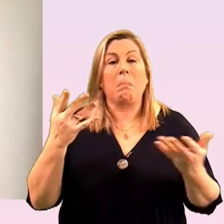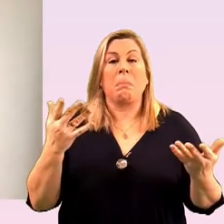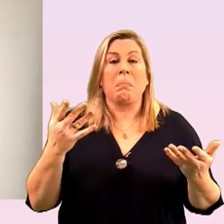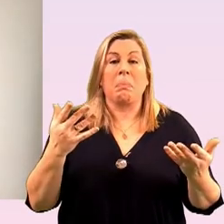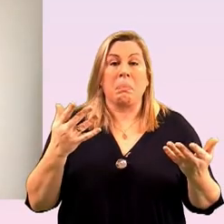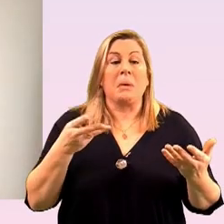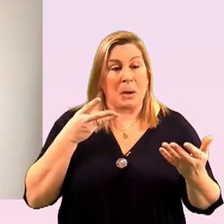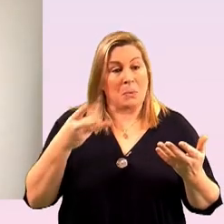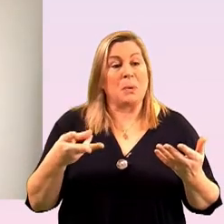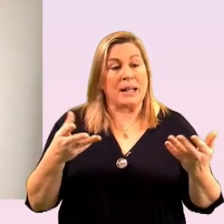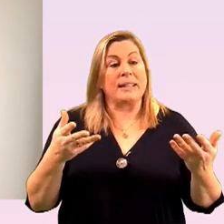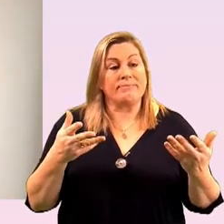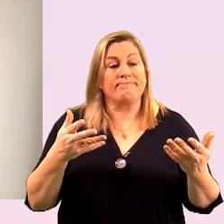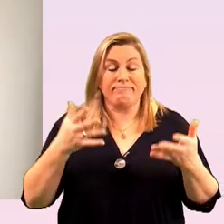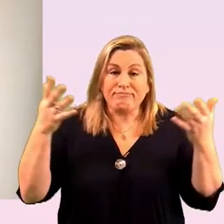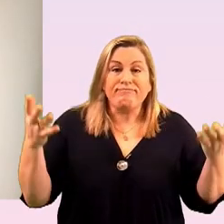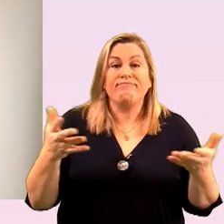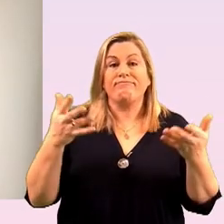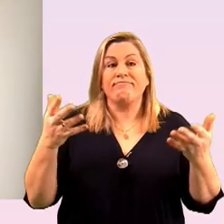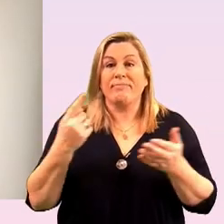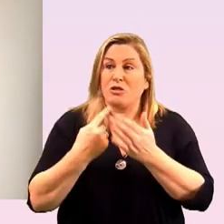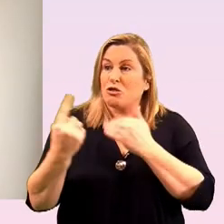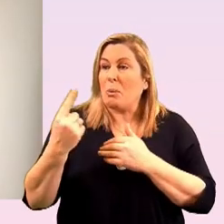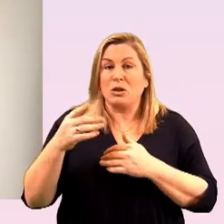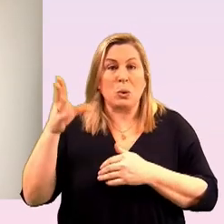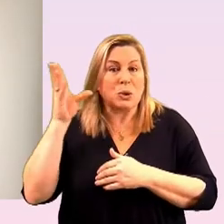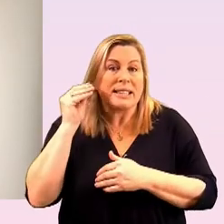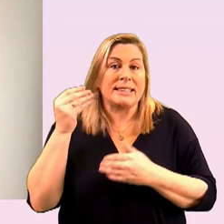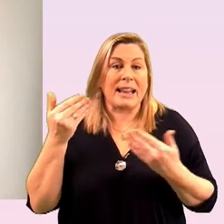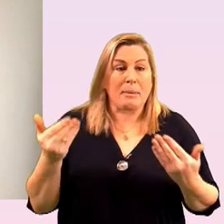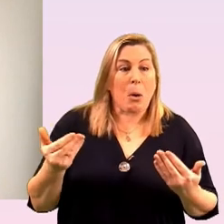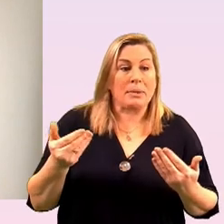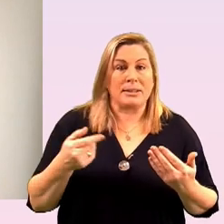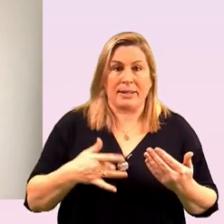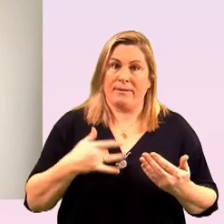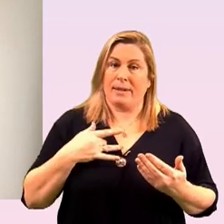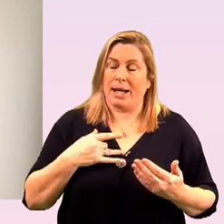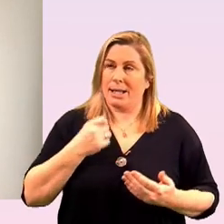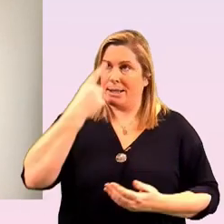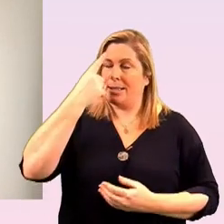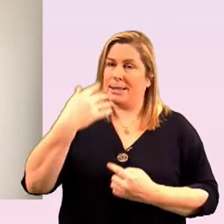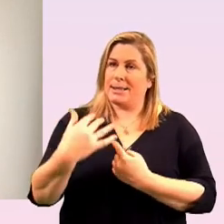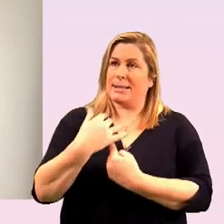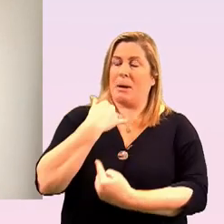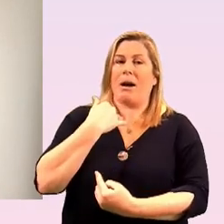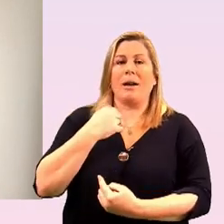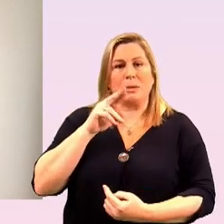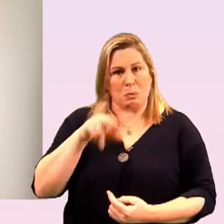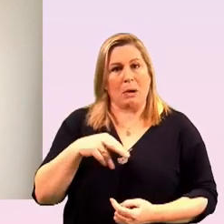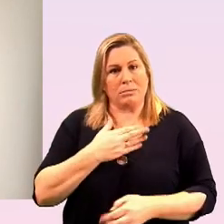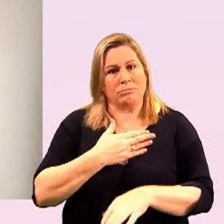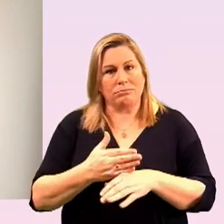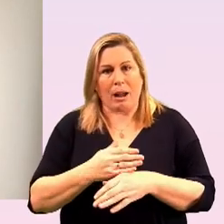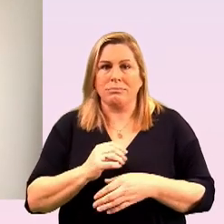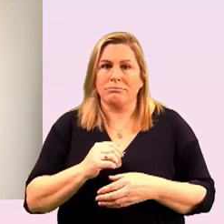G's up someone who's listening, who's like feels inspired to go off and co-opt some of the ideas